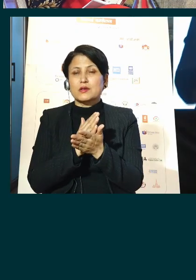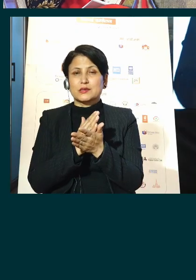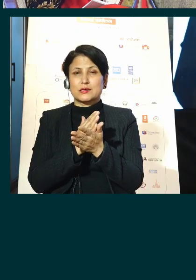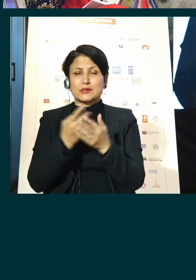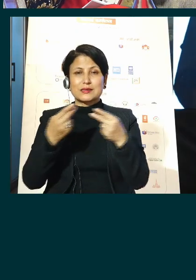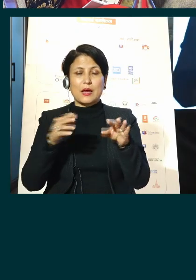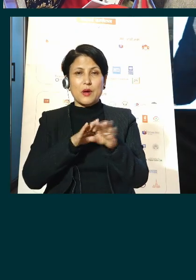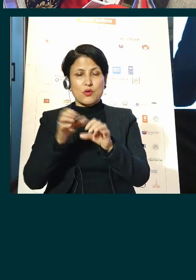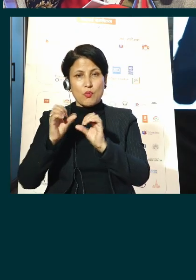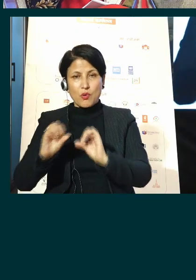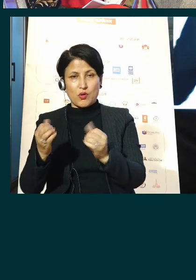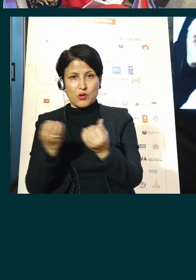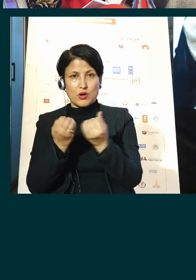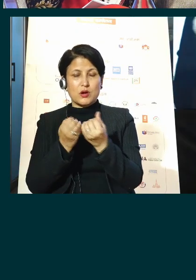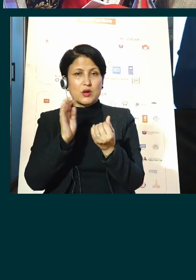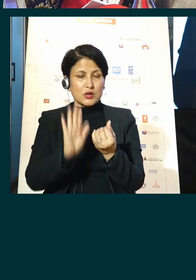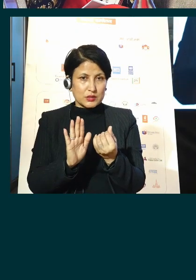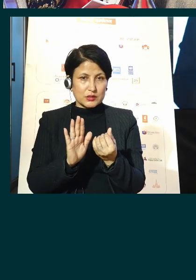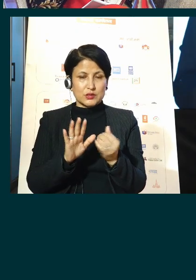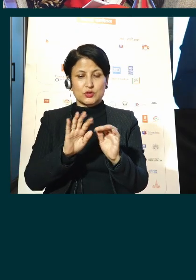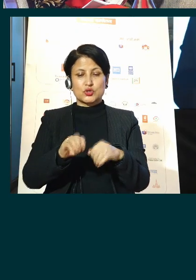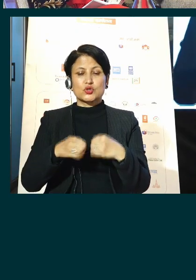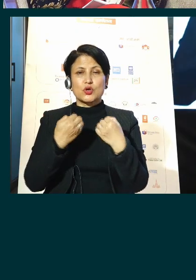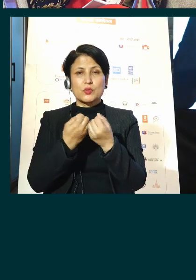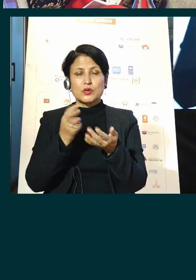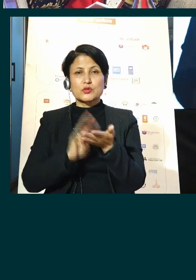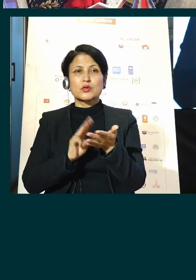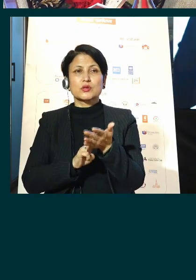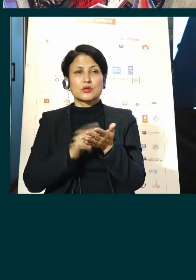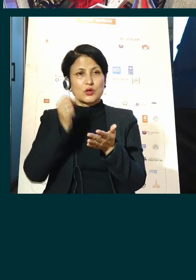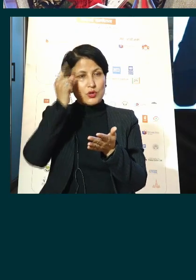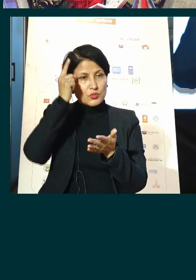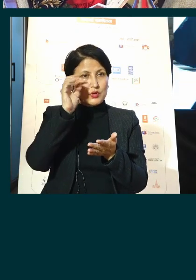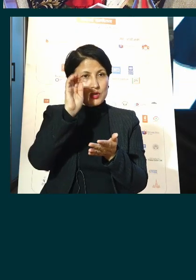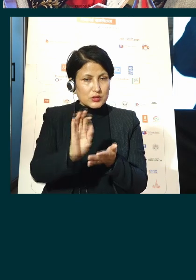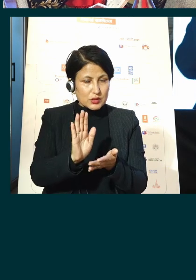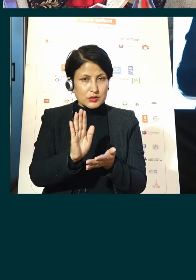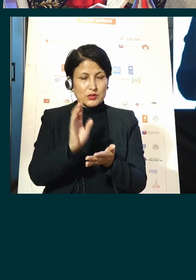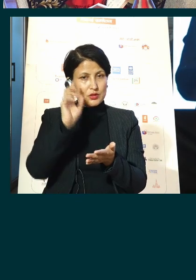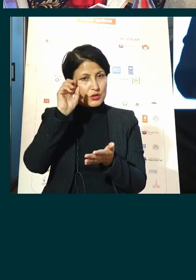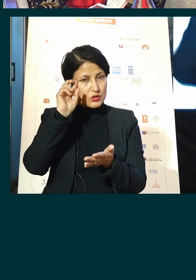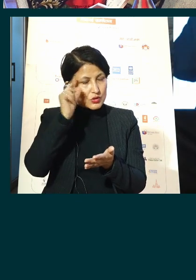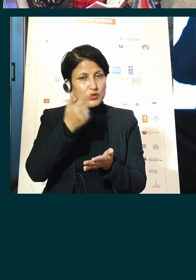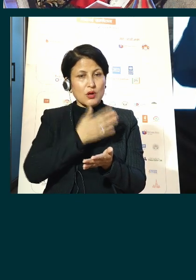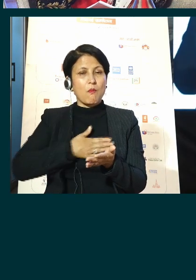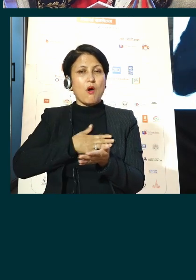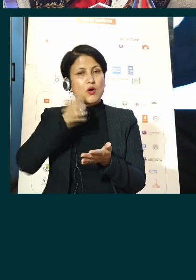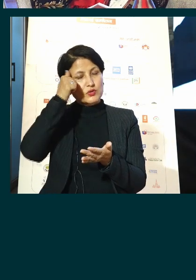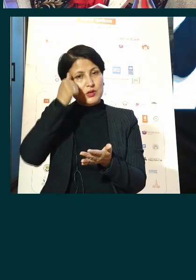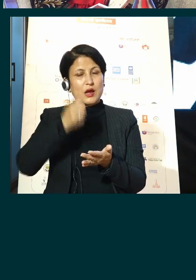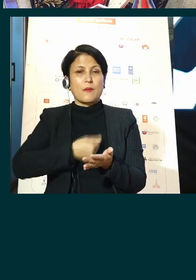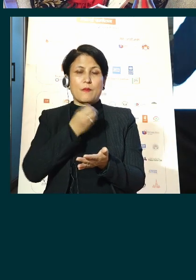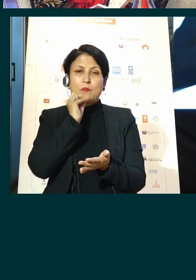are localized, are ones that they understand and are comfortable with, and how can they express themselves in ways that they want